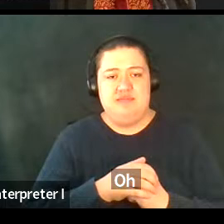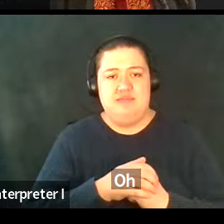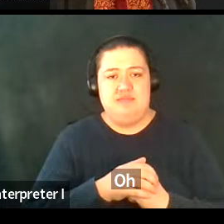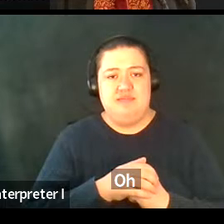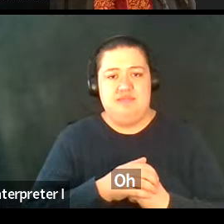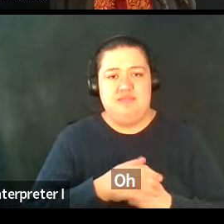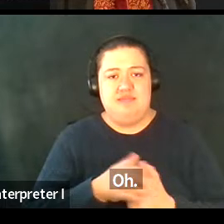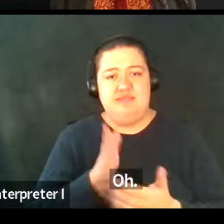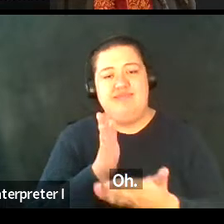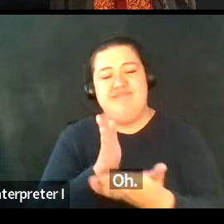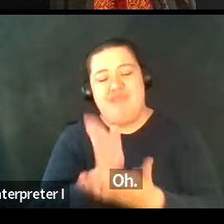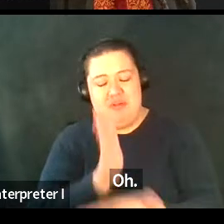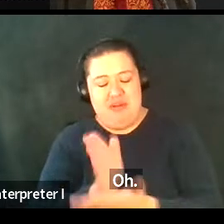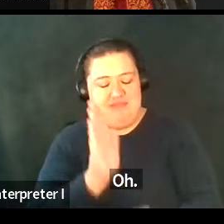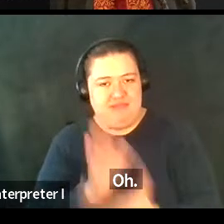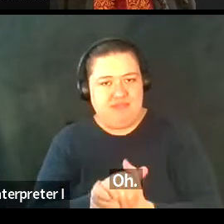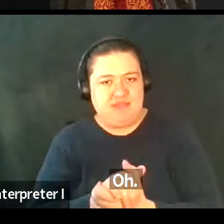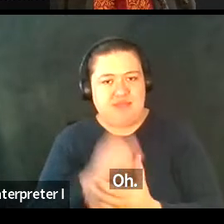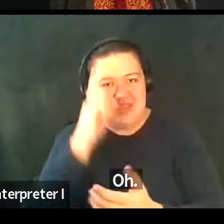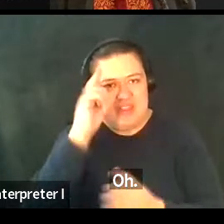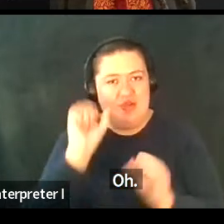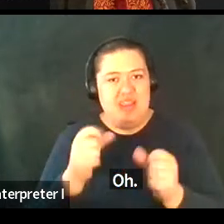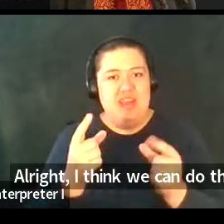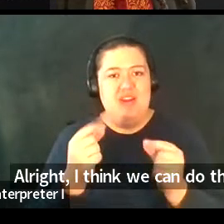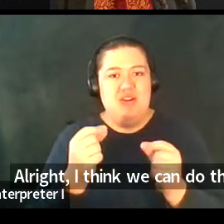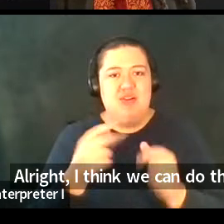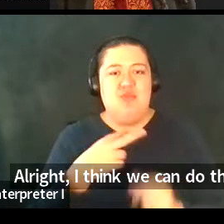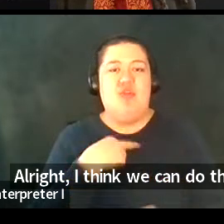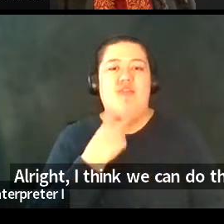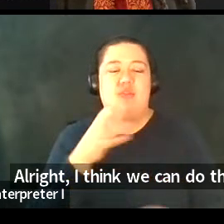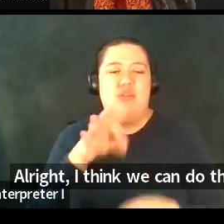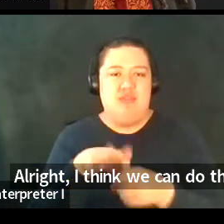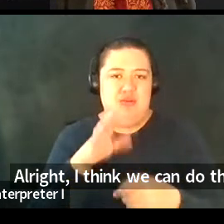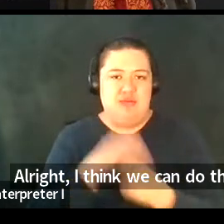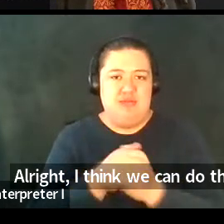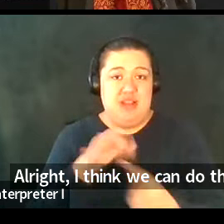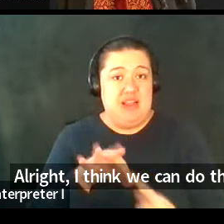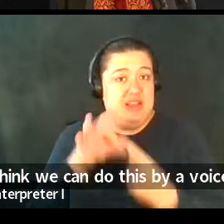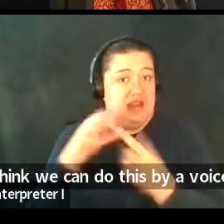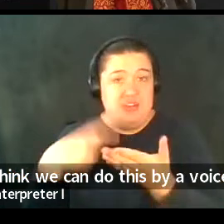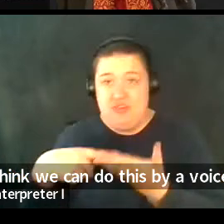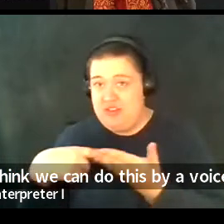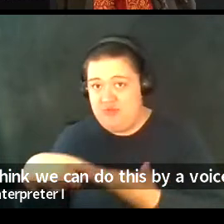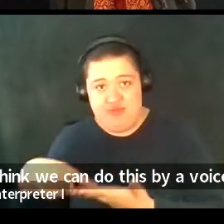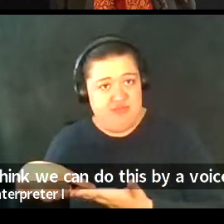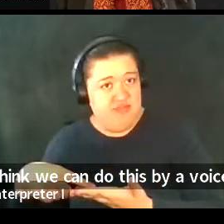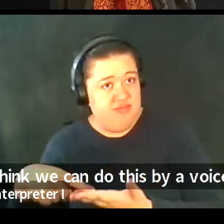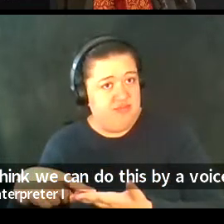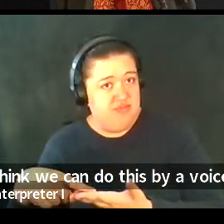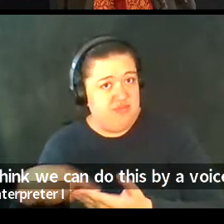All right. I think we can do this by a voice vote, unless there's discussion.